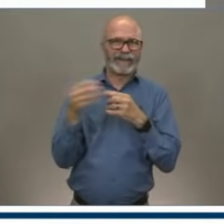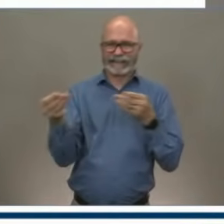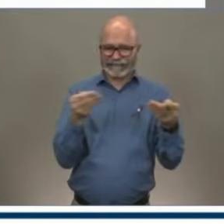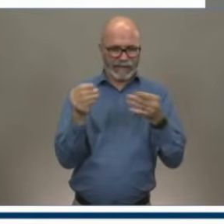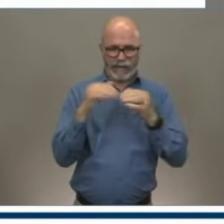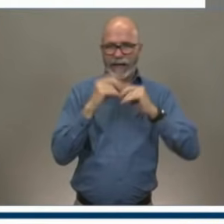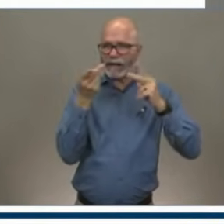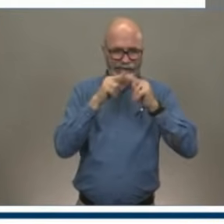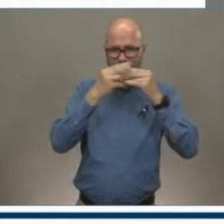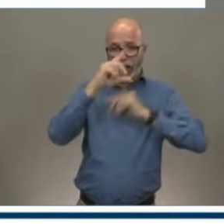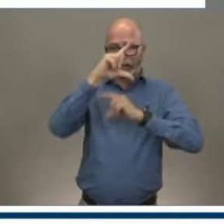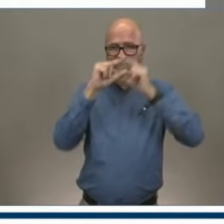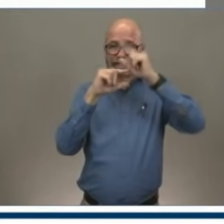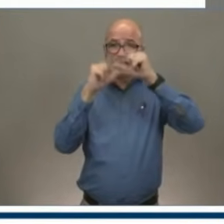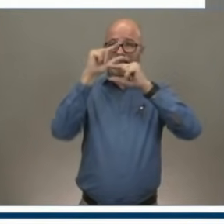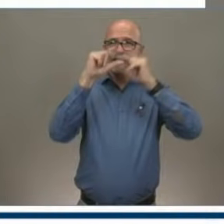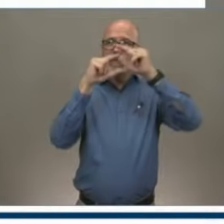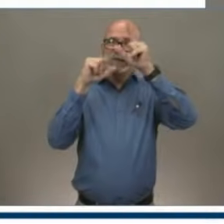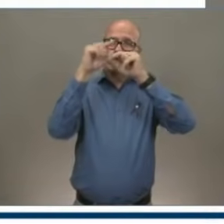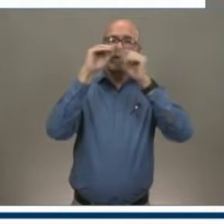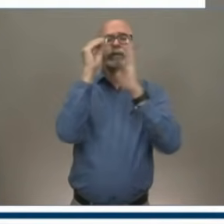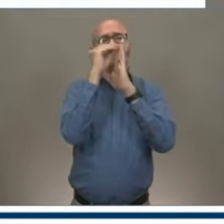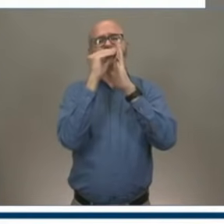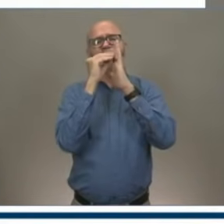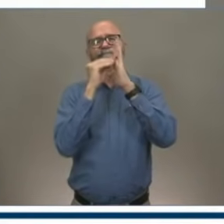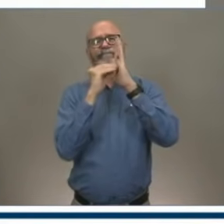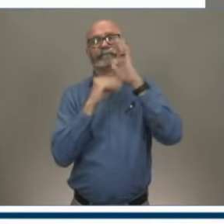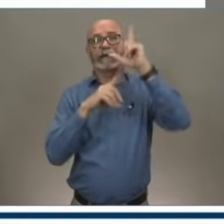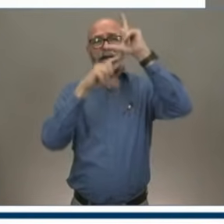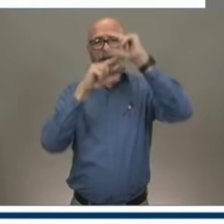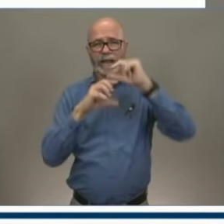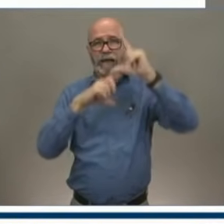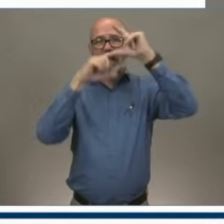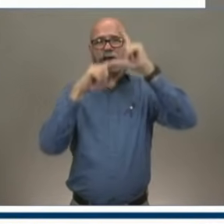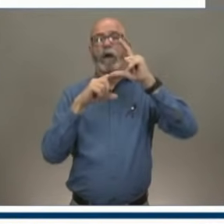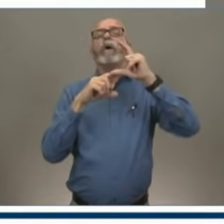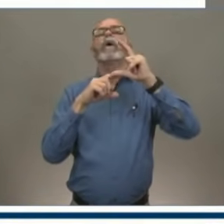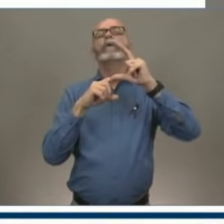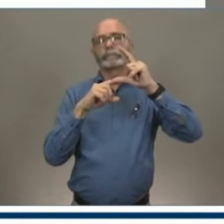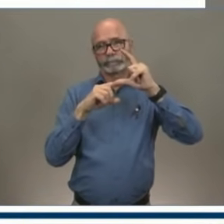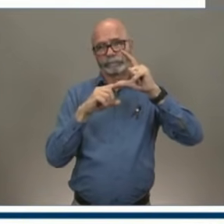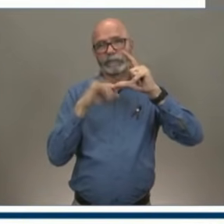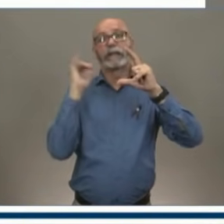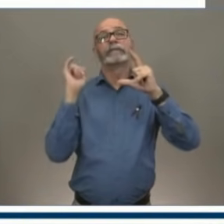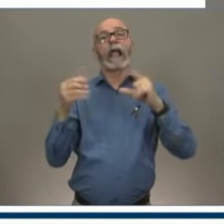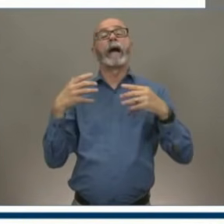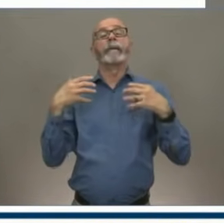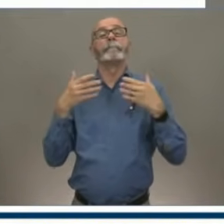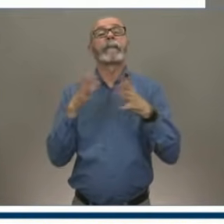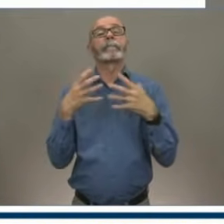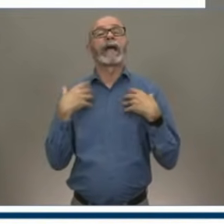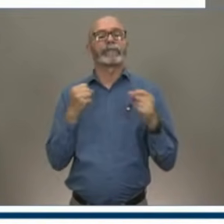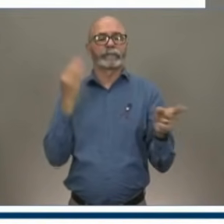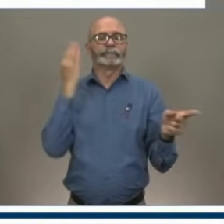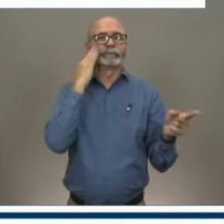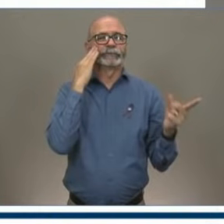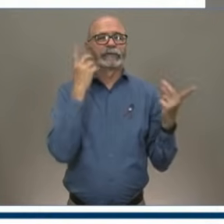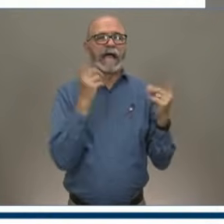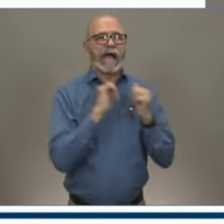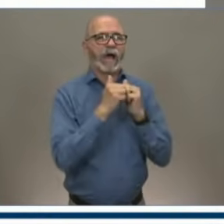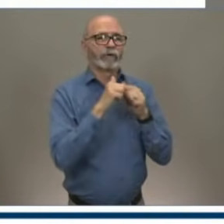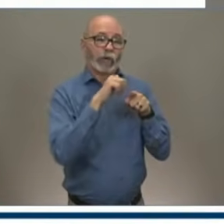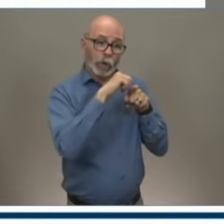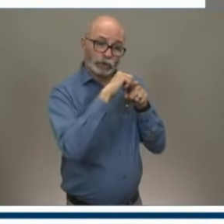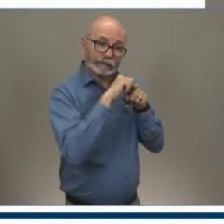an overall conclusion. That is fundamental work that public health is trained in, putting all those different